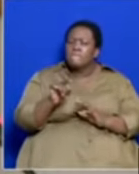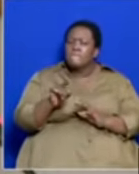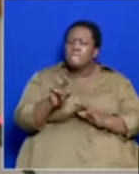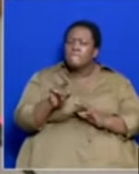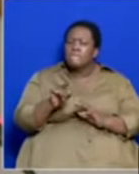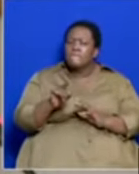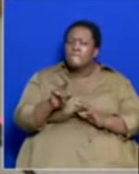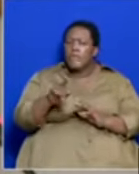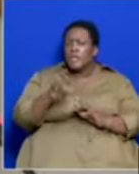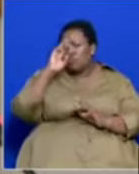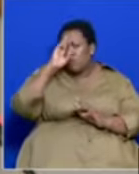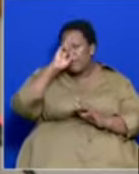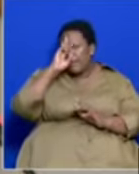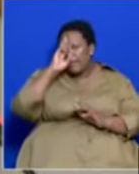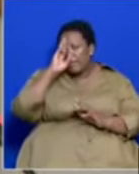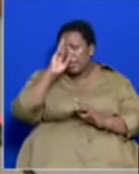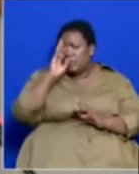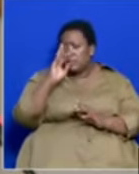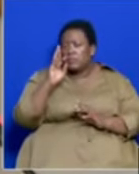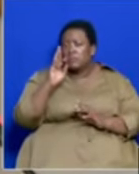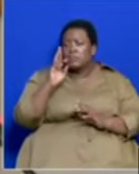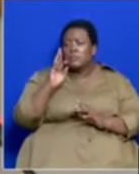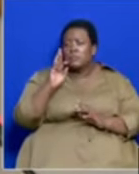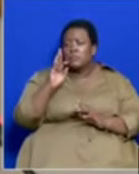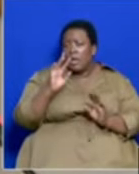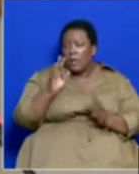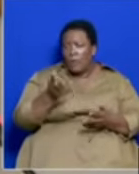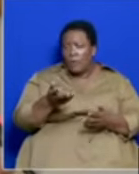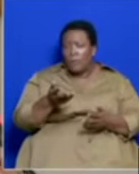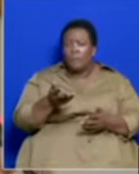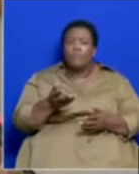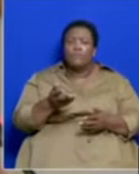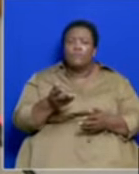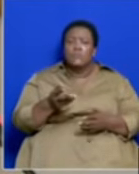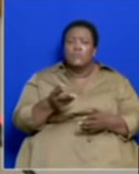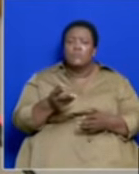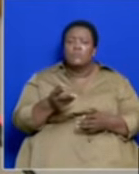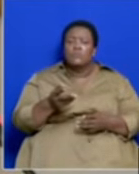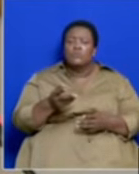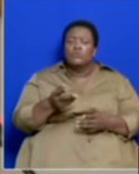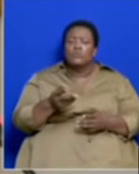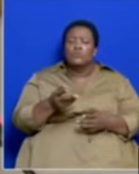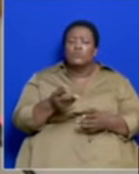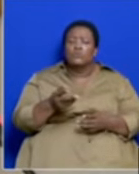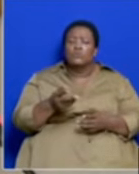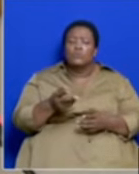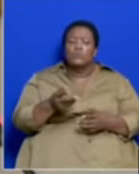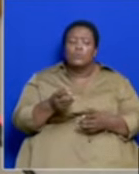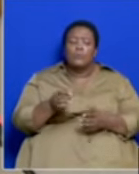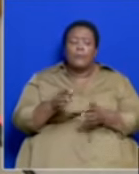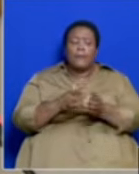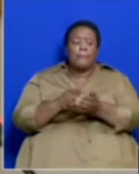it. And just to highlight a few aspects, at page 42,